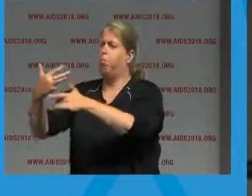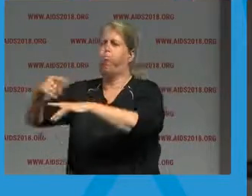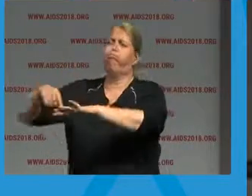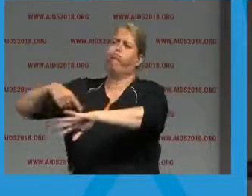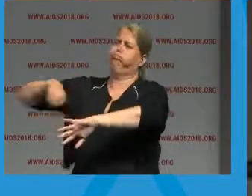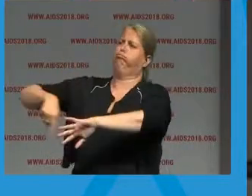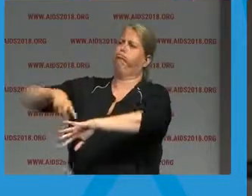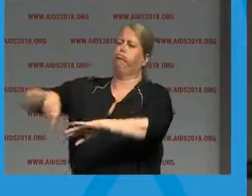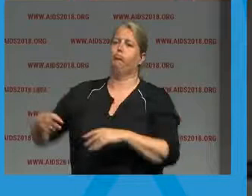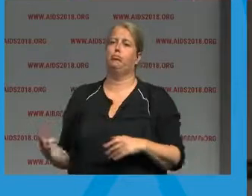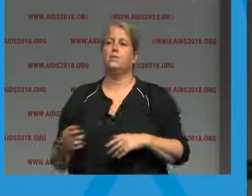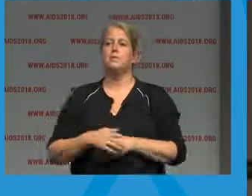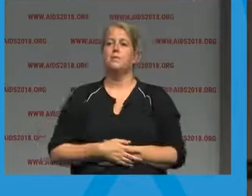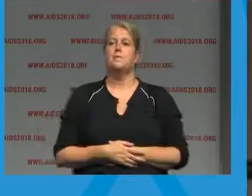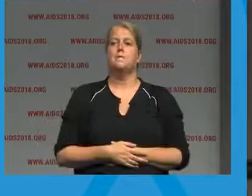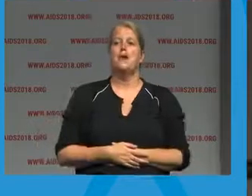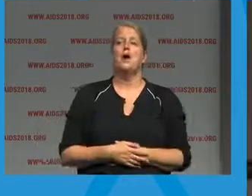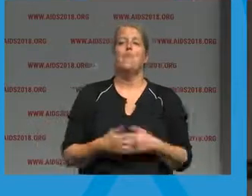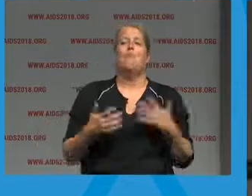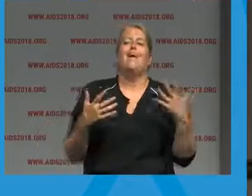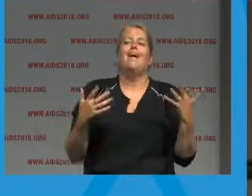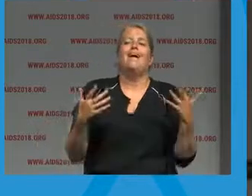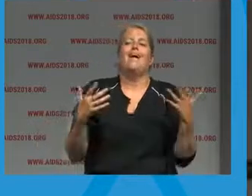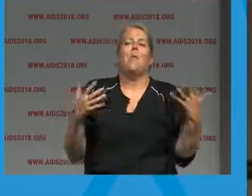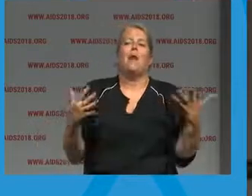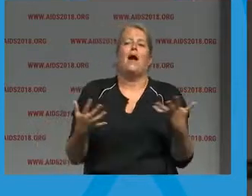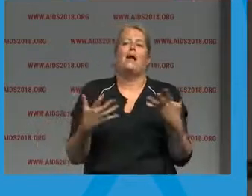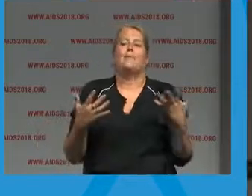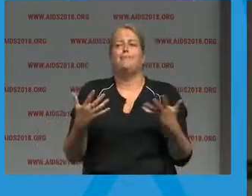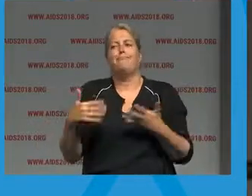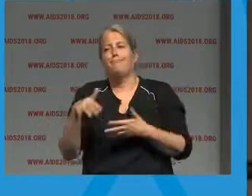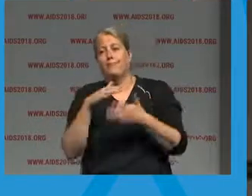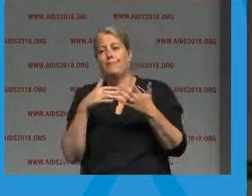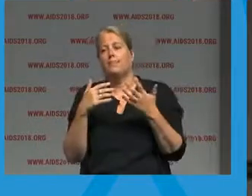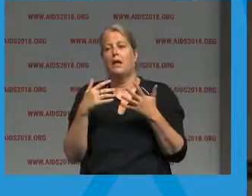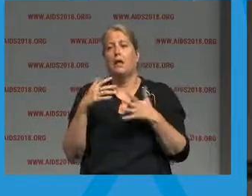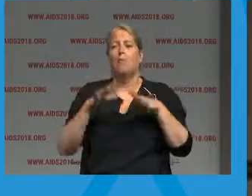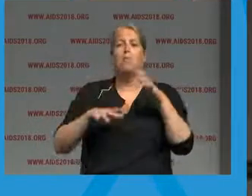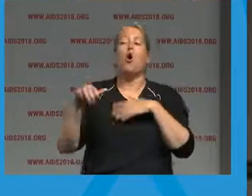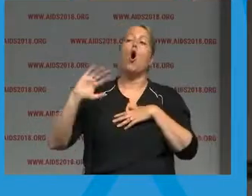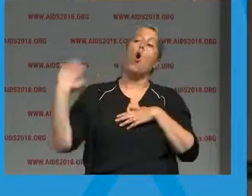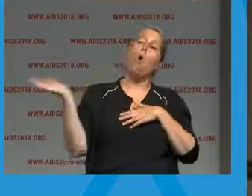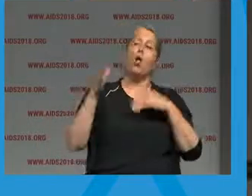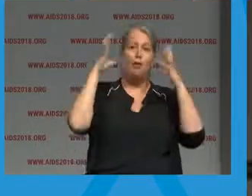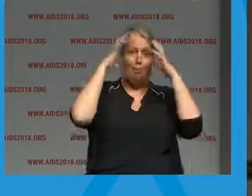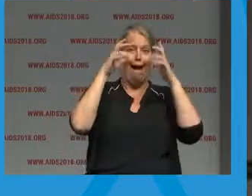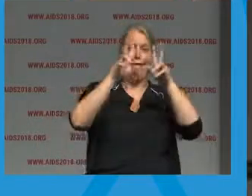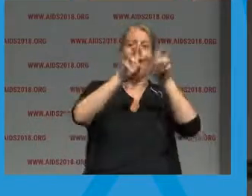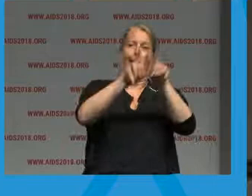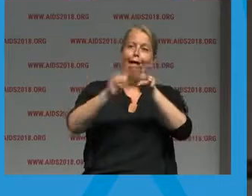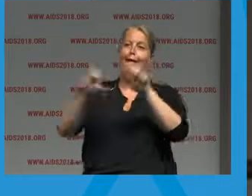everyone who's retarding progress, although there are times when I think it might be an attractive idea.